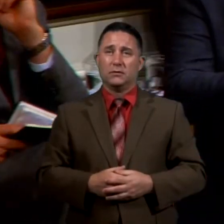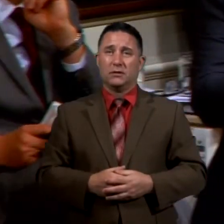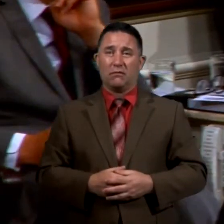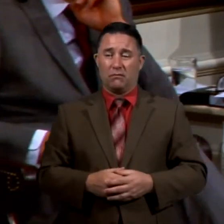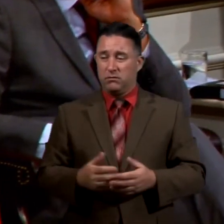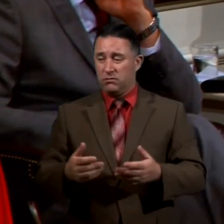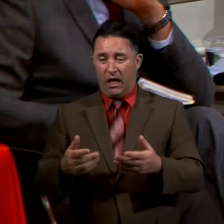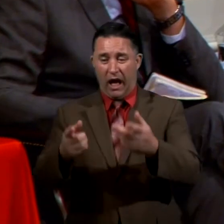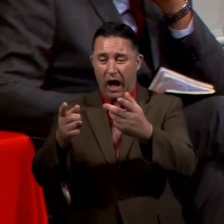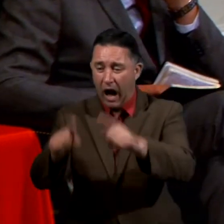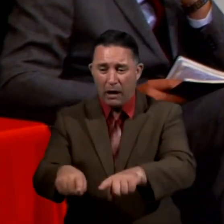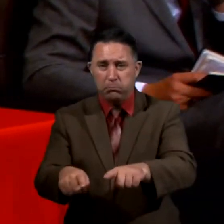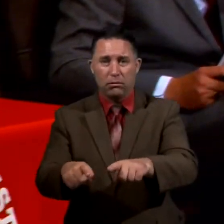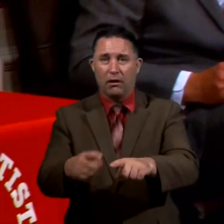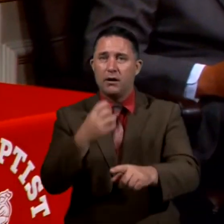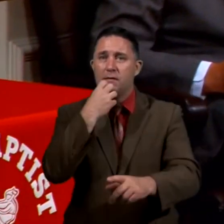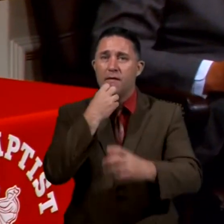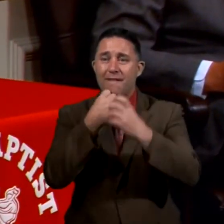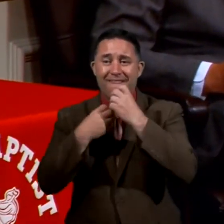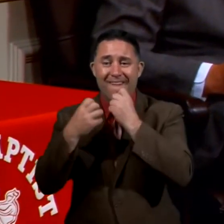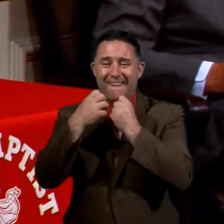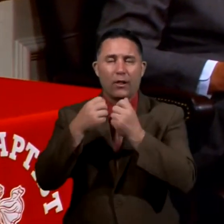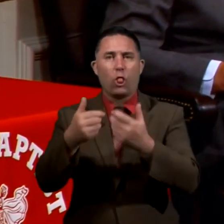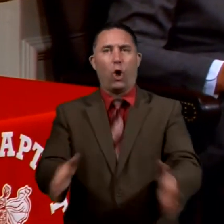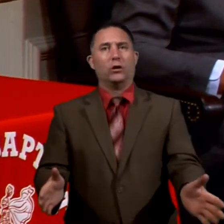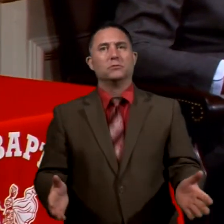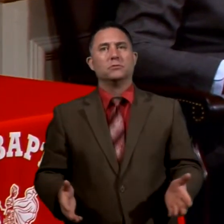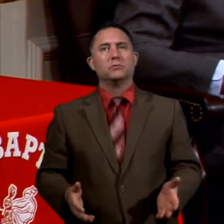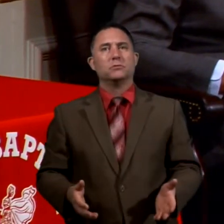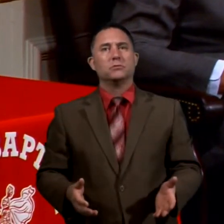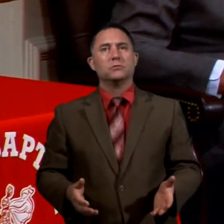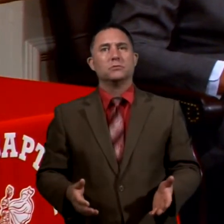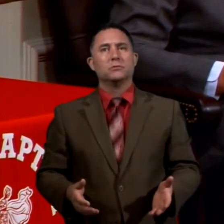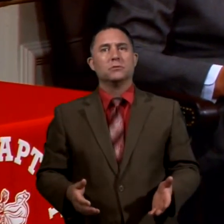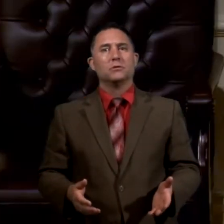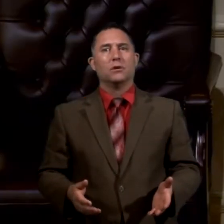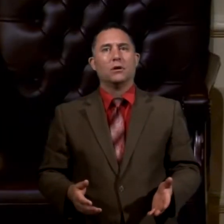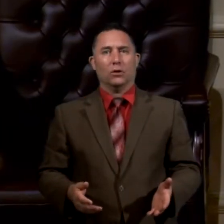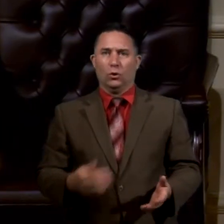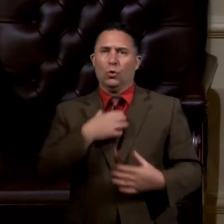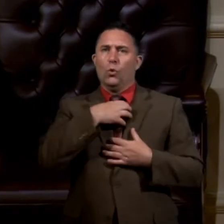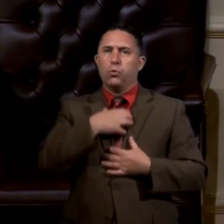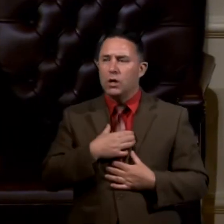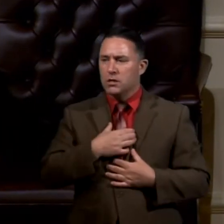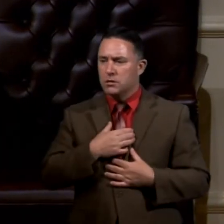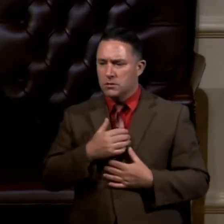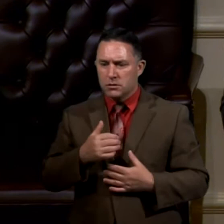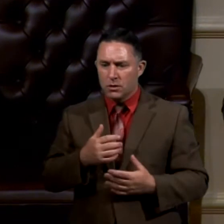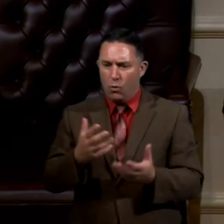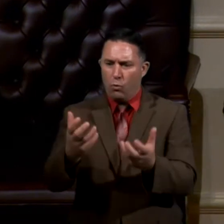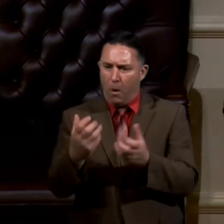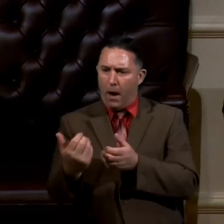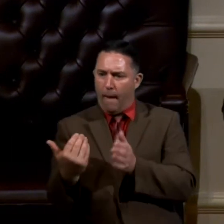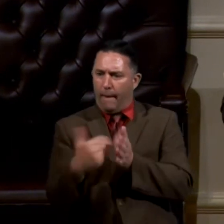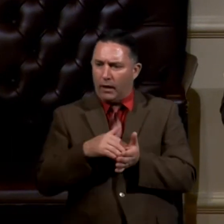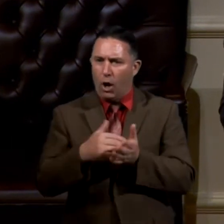lose things that they love so much, and they would do everything they could to take it back,